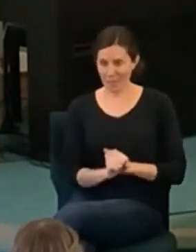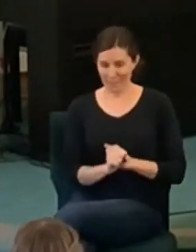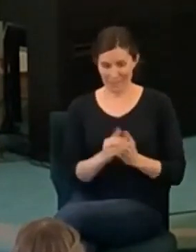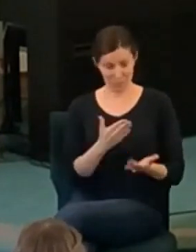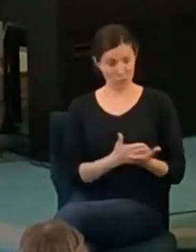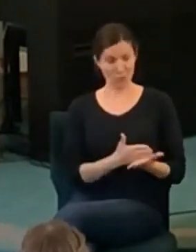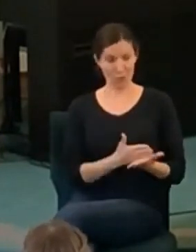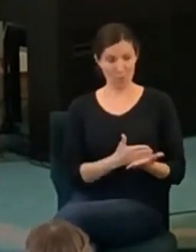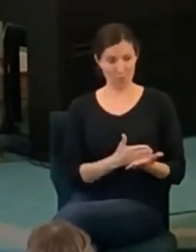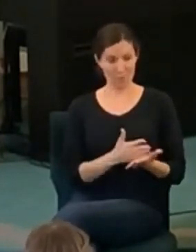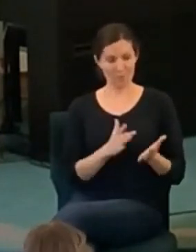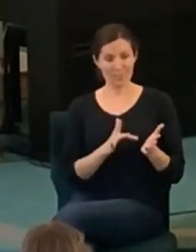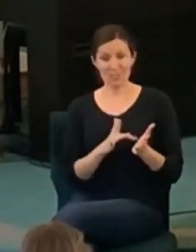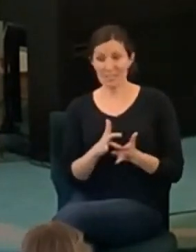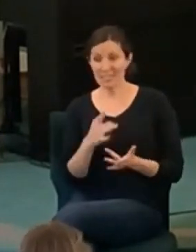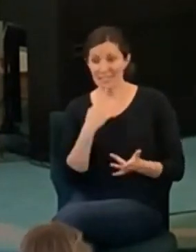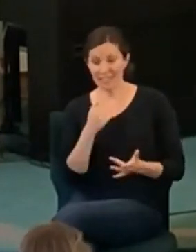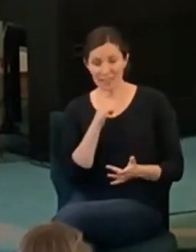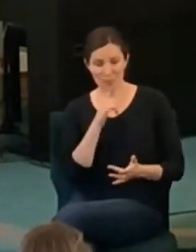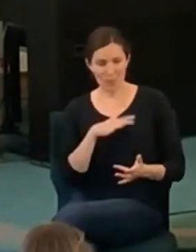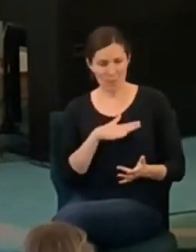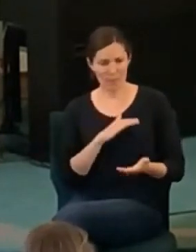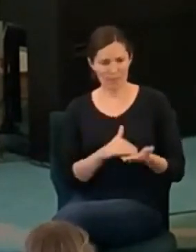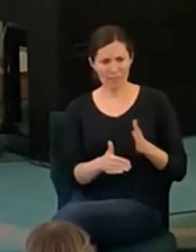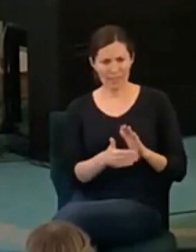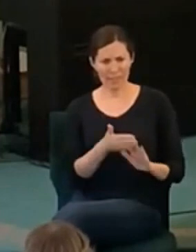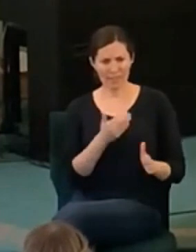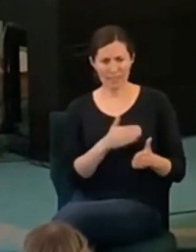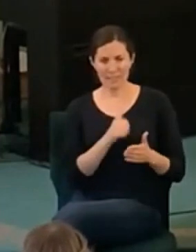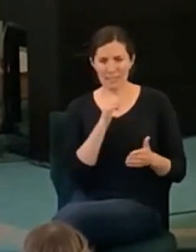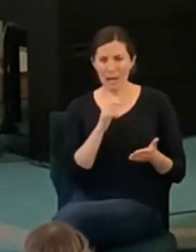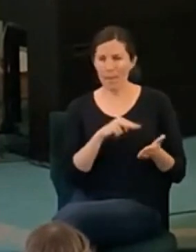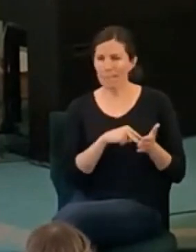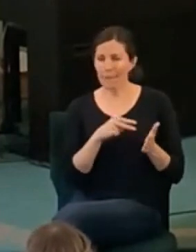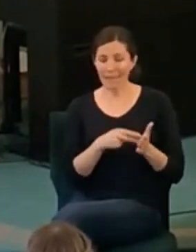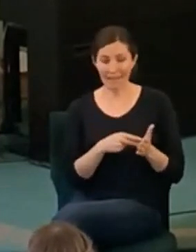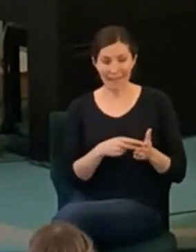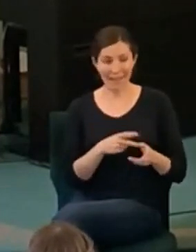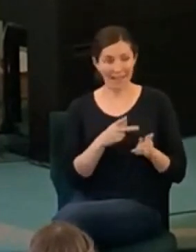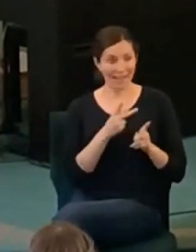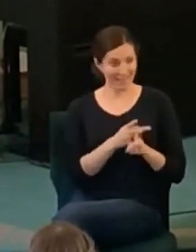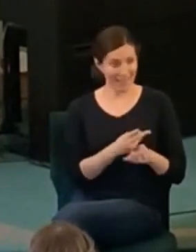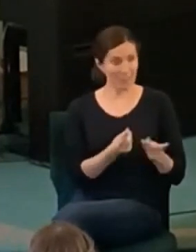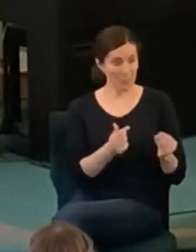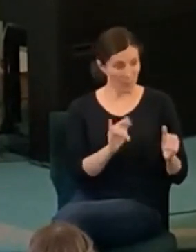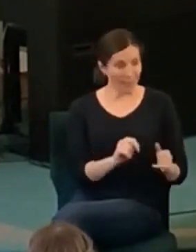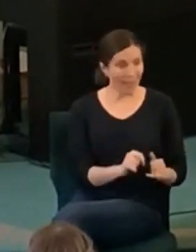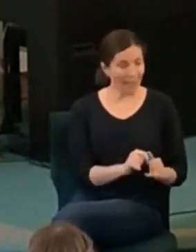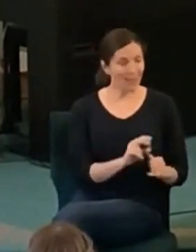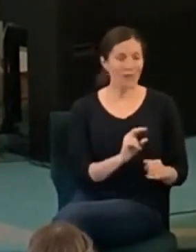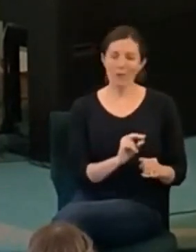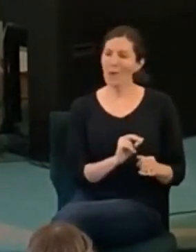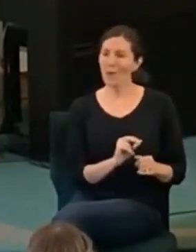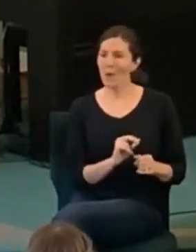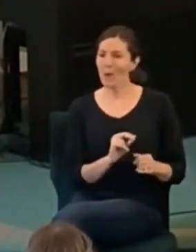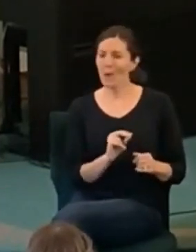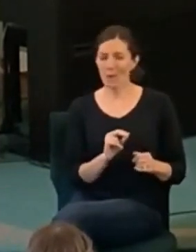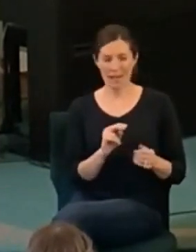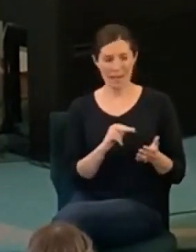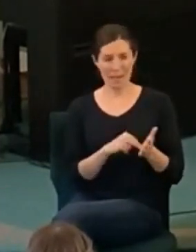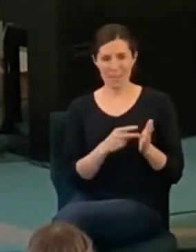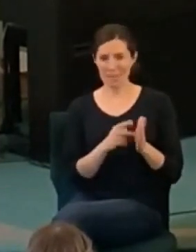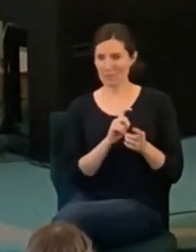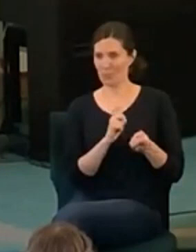And when he says to sin no more, it means to cease to continue an action that's already started. It's kind of like stop your sinful habit.